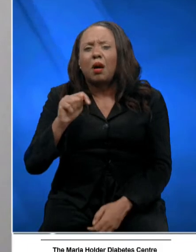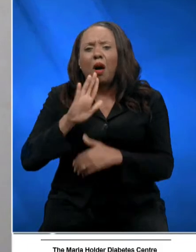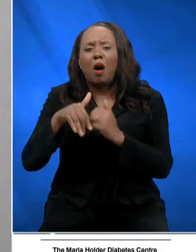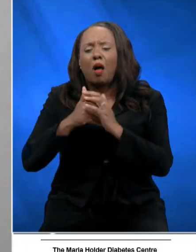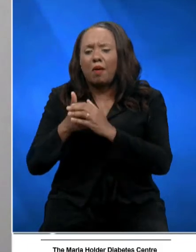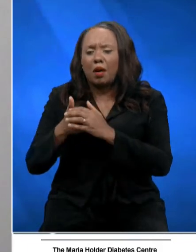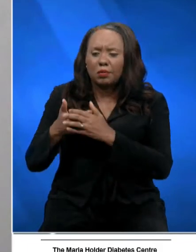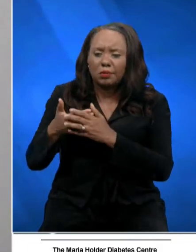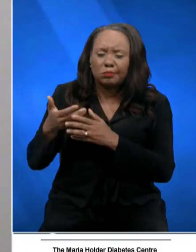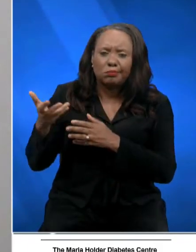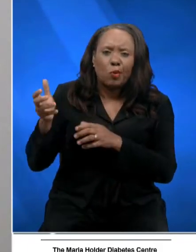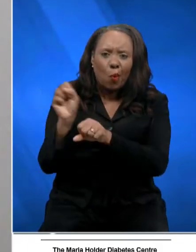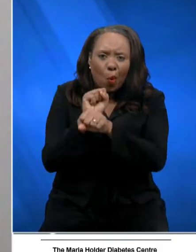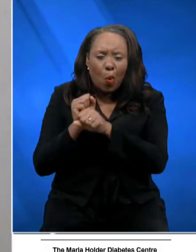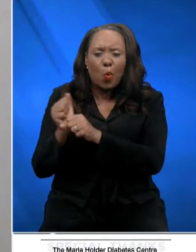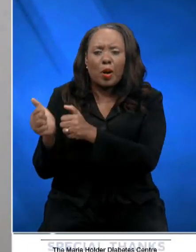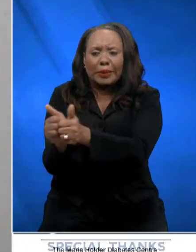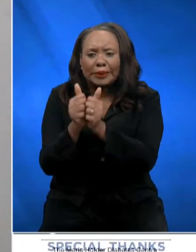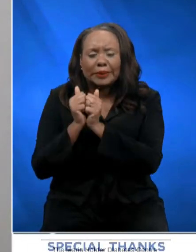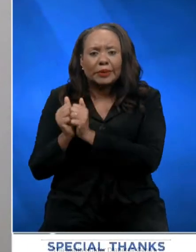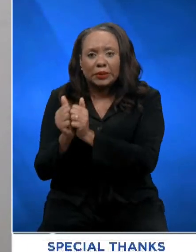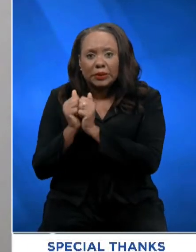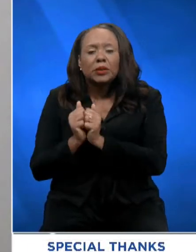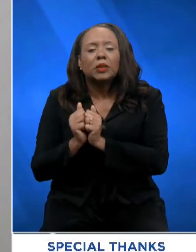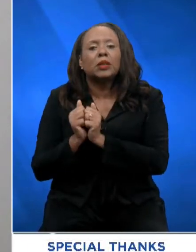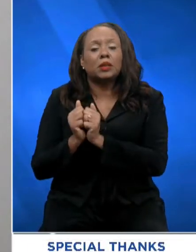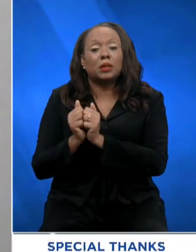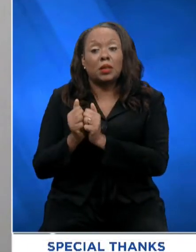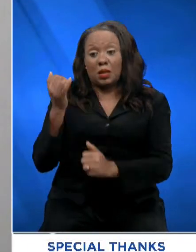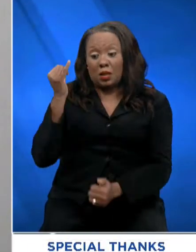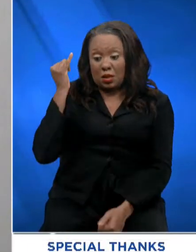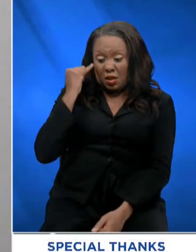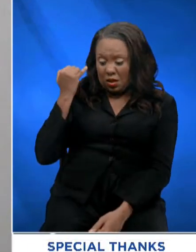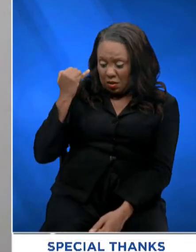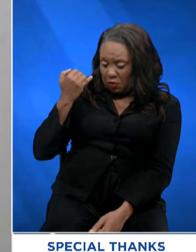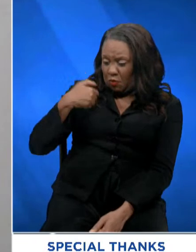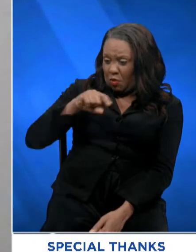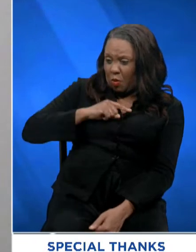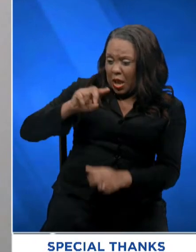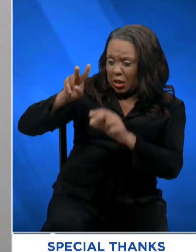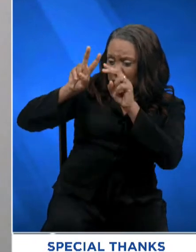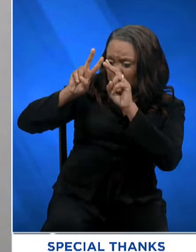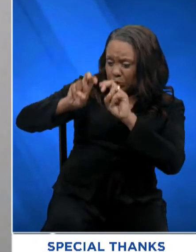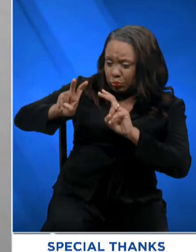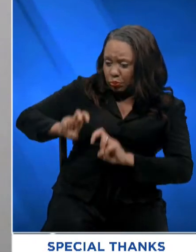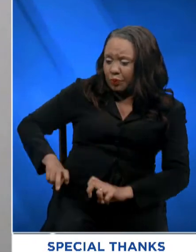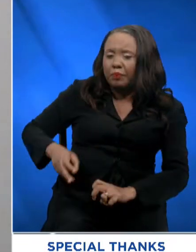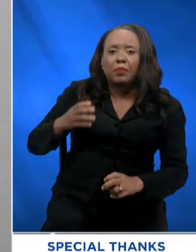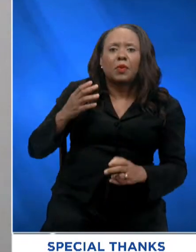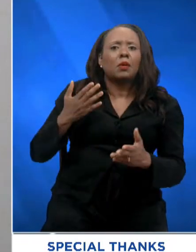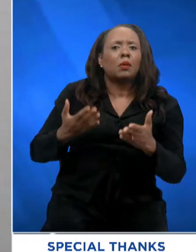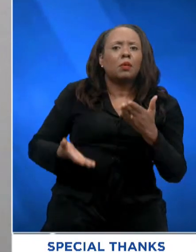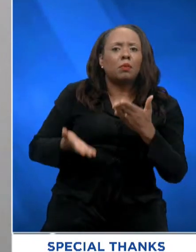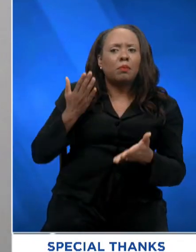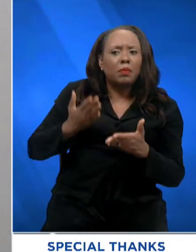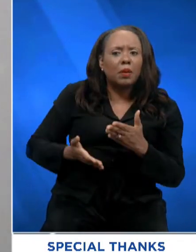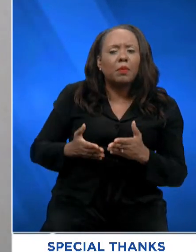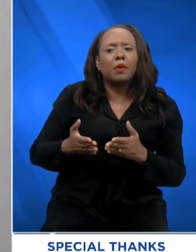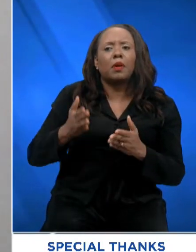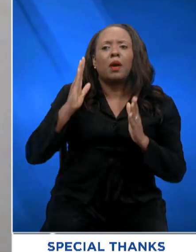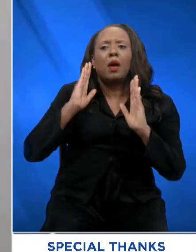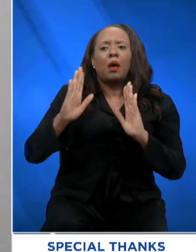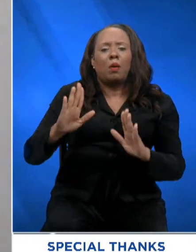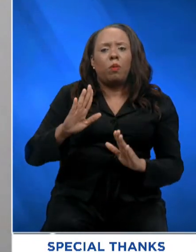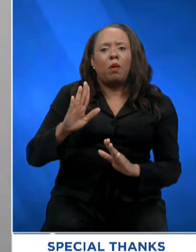is if we recognize that these patients actually might need referrals to the psychologists, which would be my